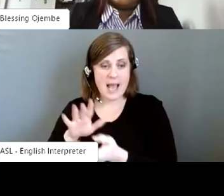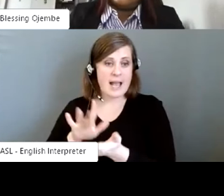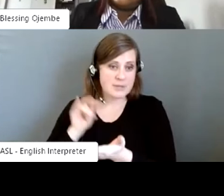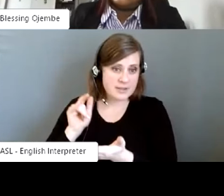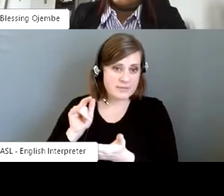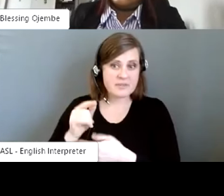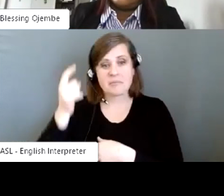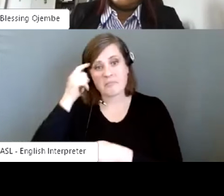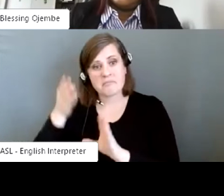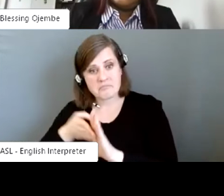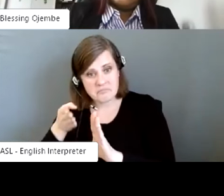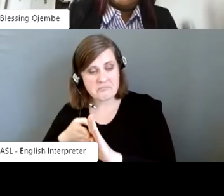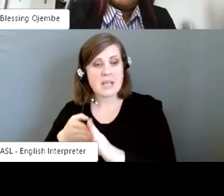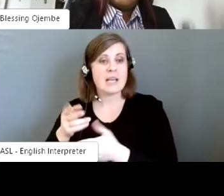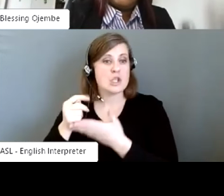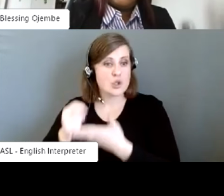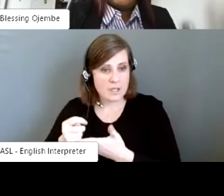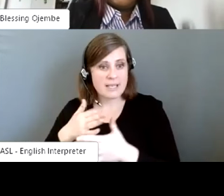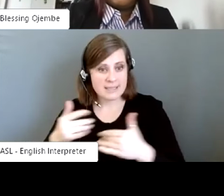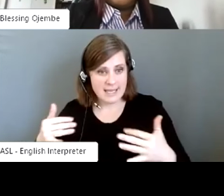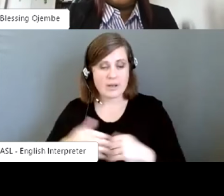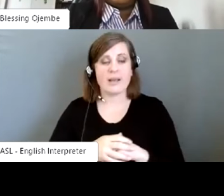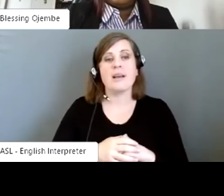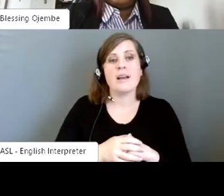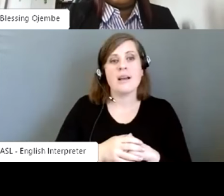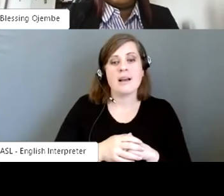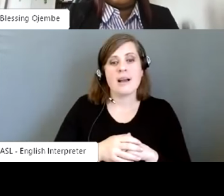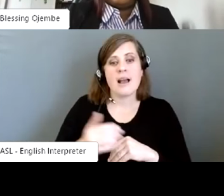psychological treatment, Black older adults have